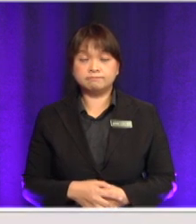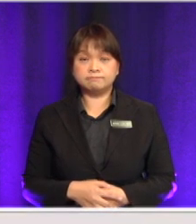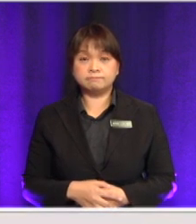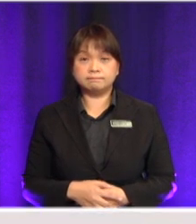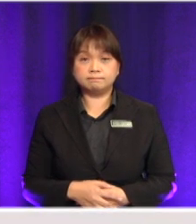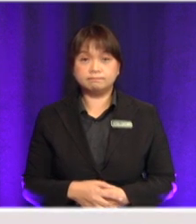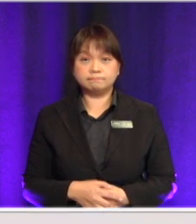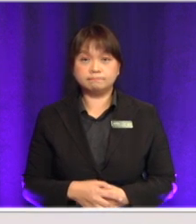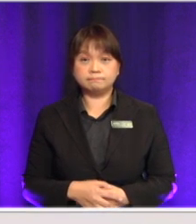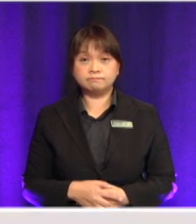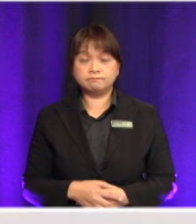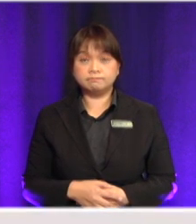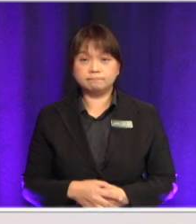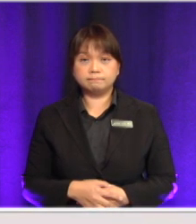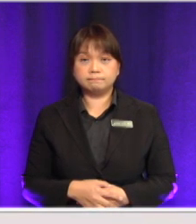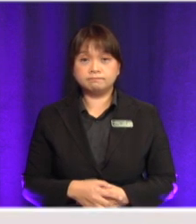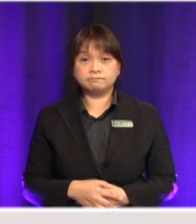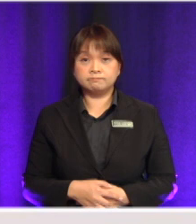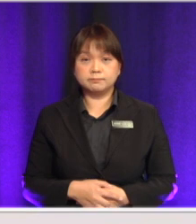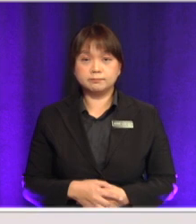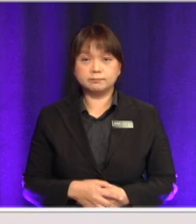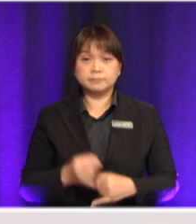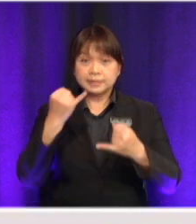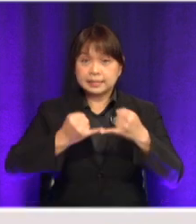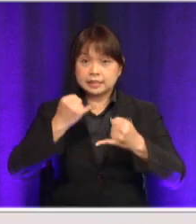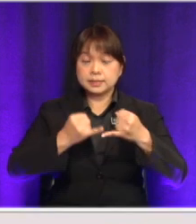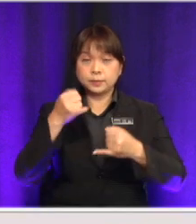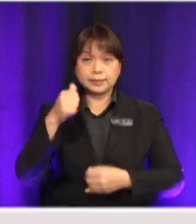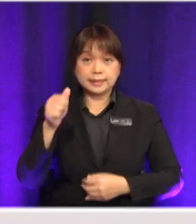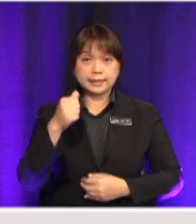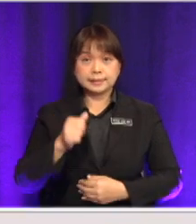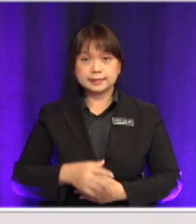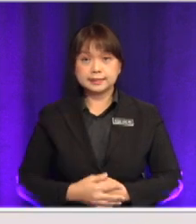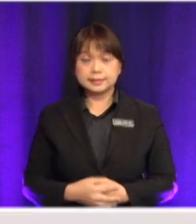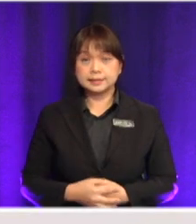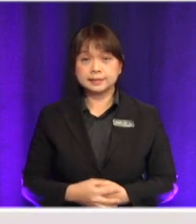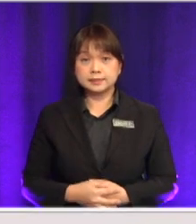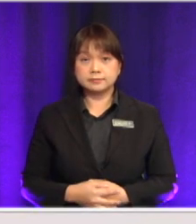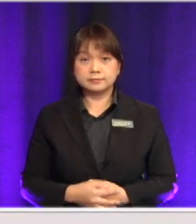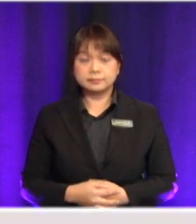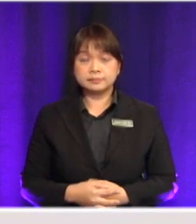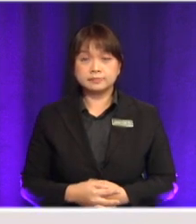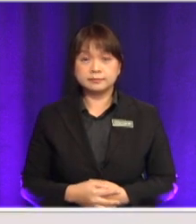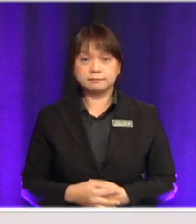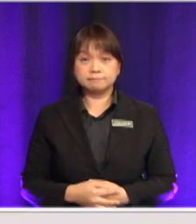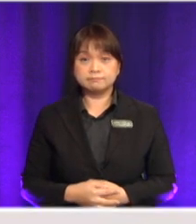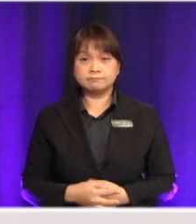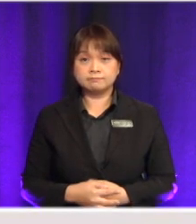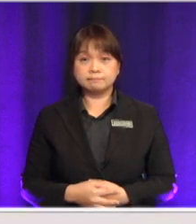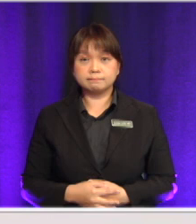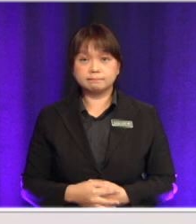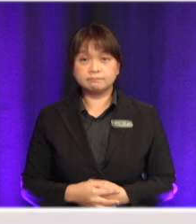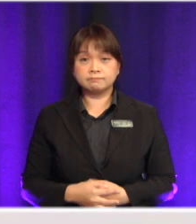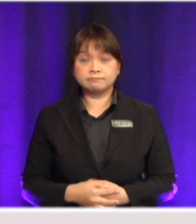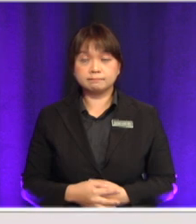their the pool Poseidon system. And the last one, last but not least, anybody, hands up, quickly. The last one I think